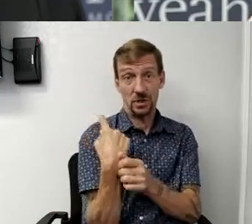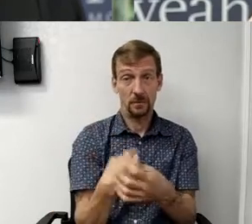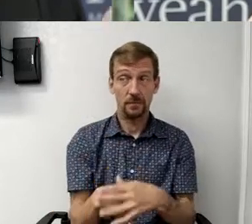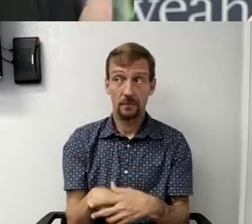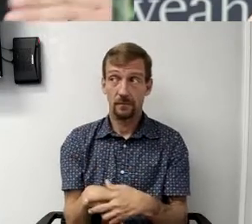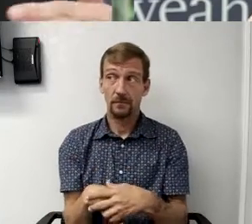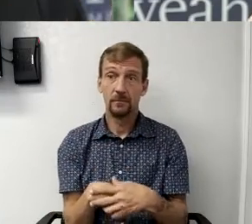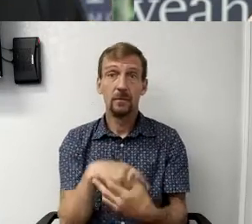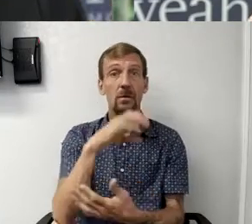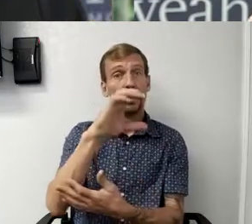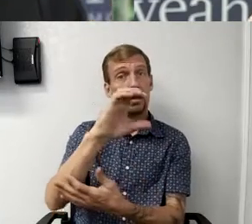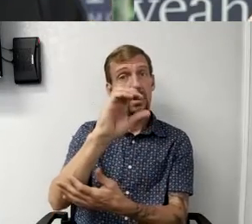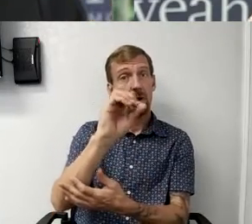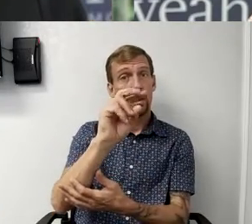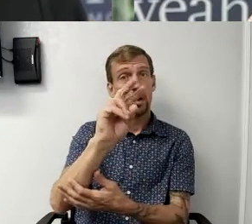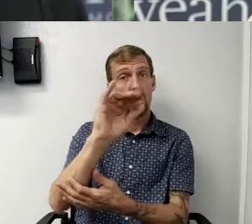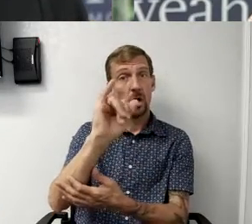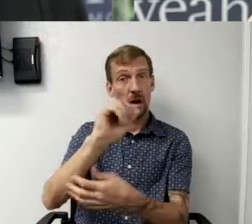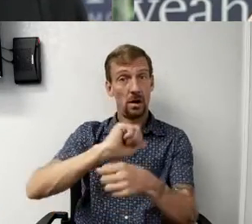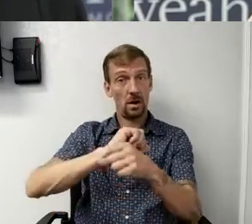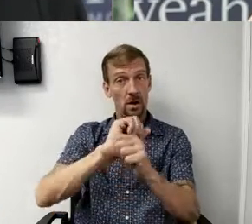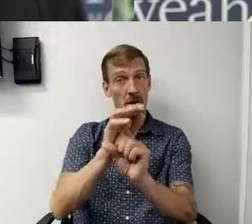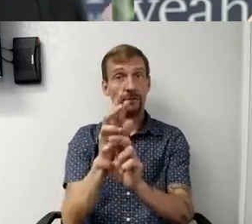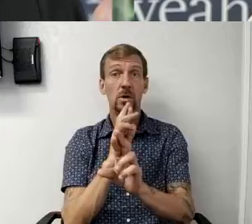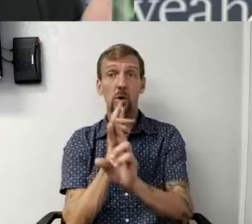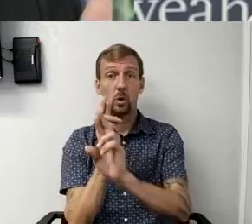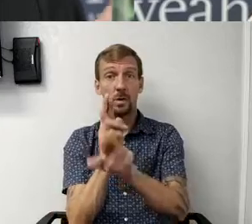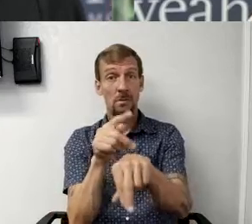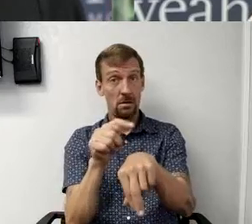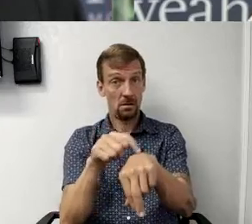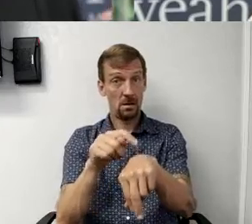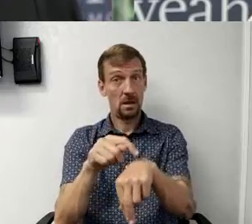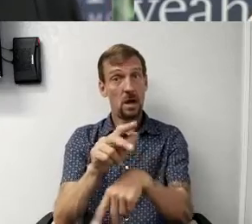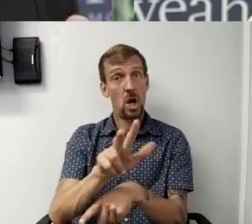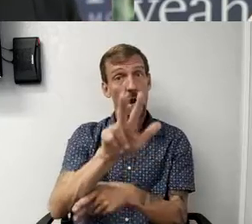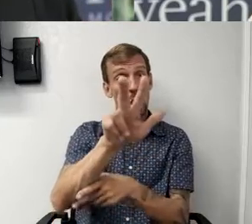the COVID response time, we've had